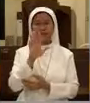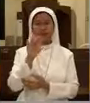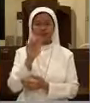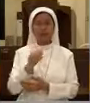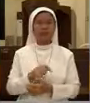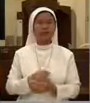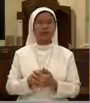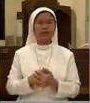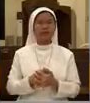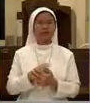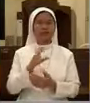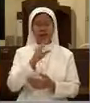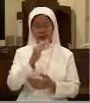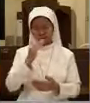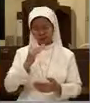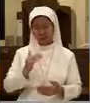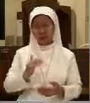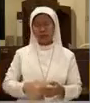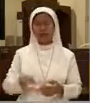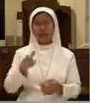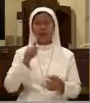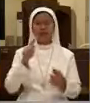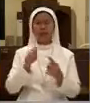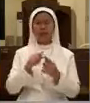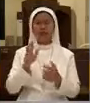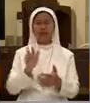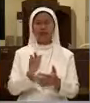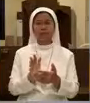to verse 18,